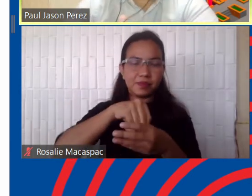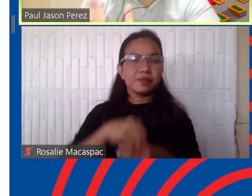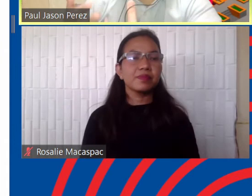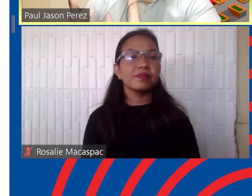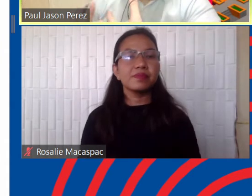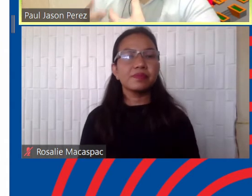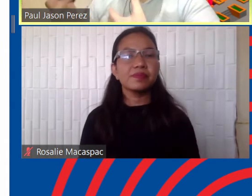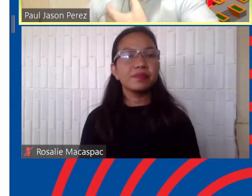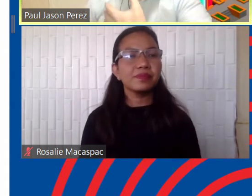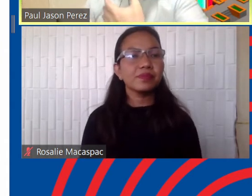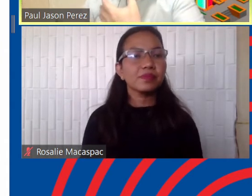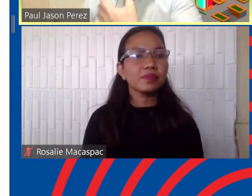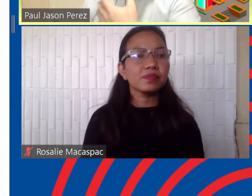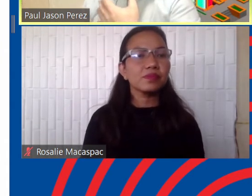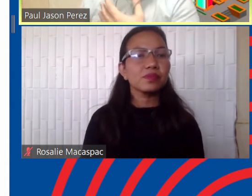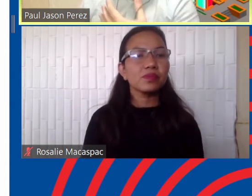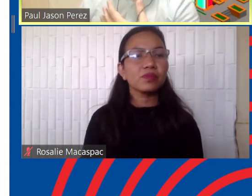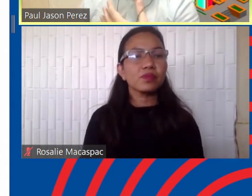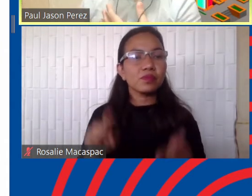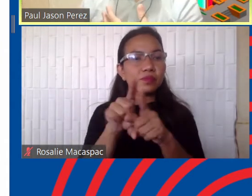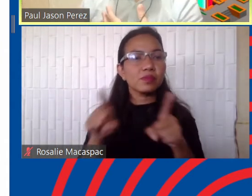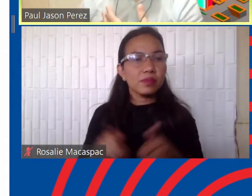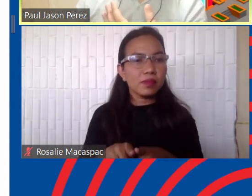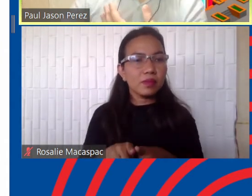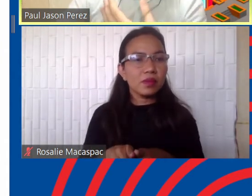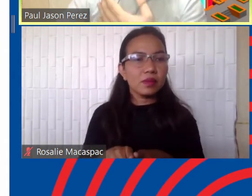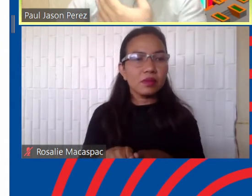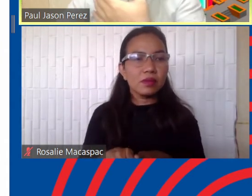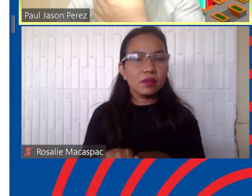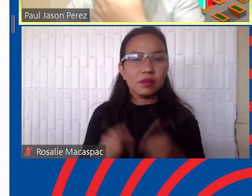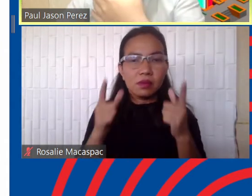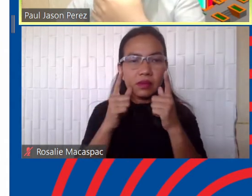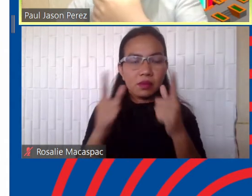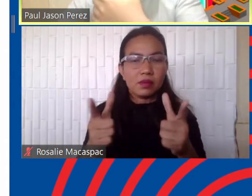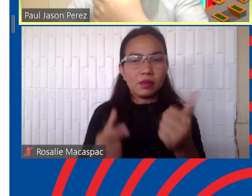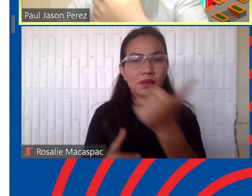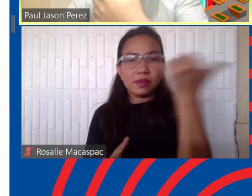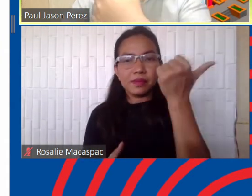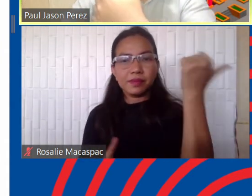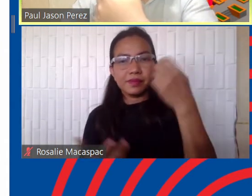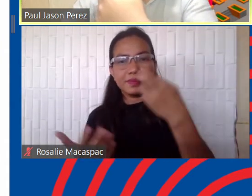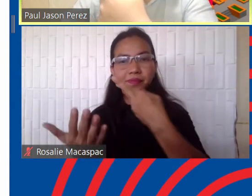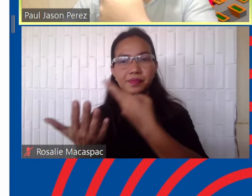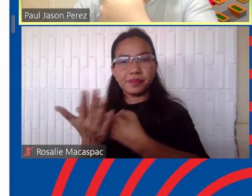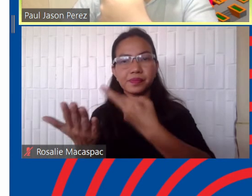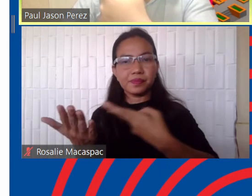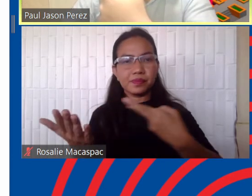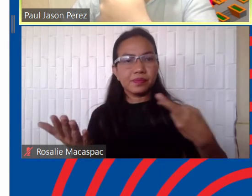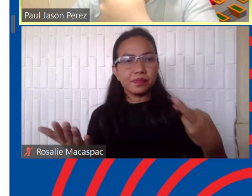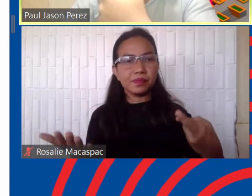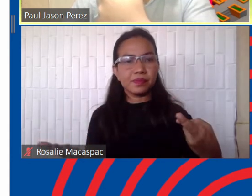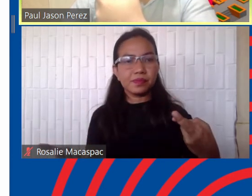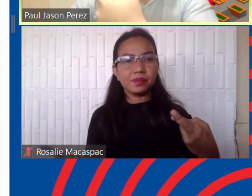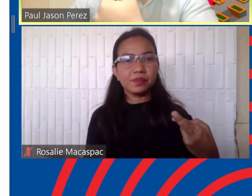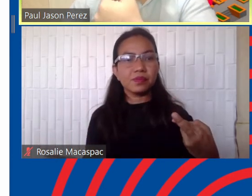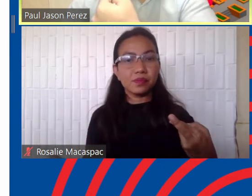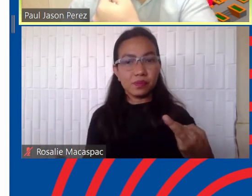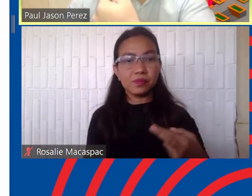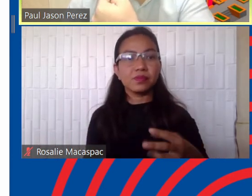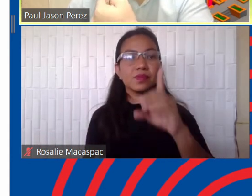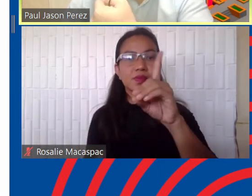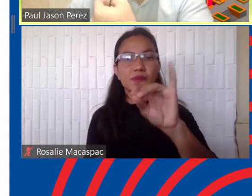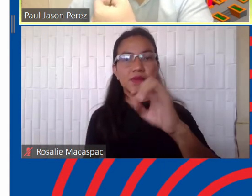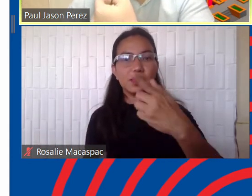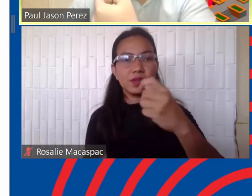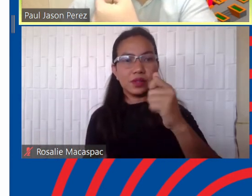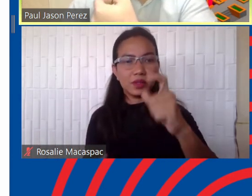And then, of course, you can also look at other resources. Some of the leading resources would be the Digital